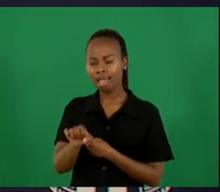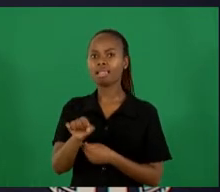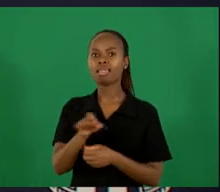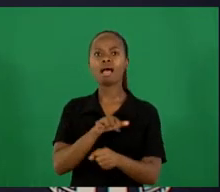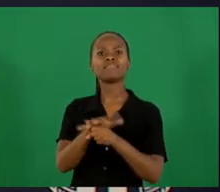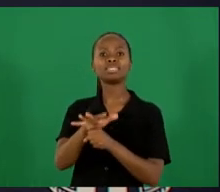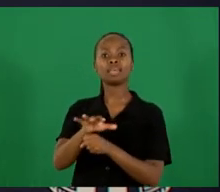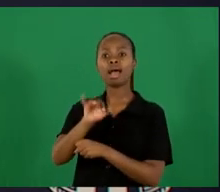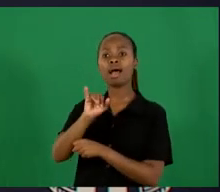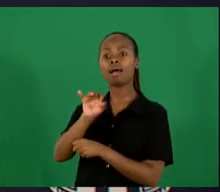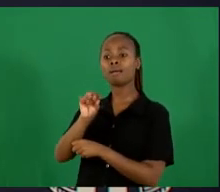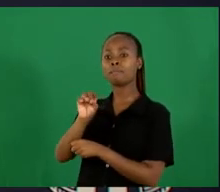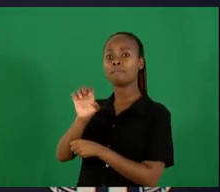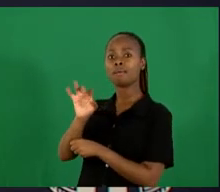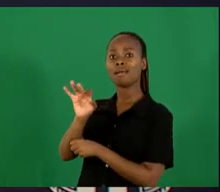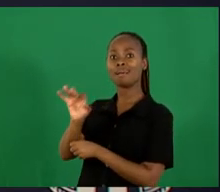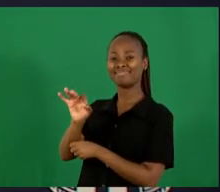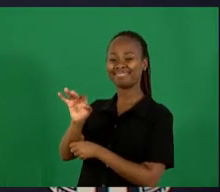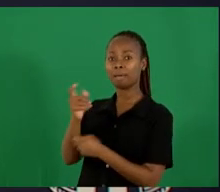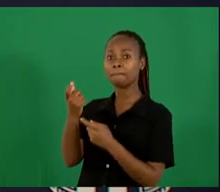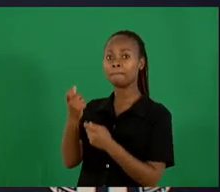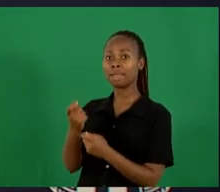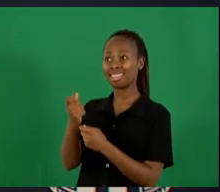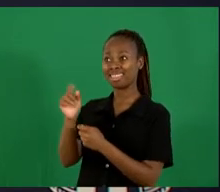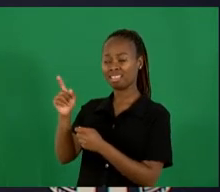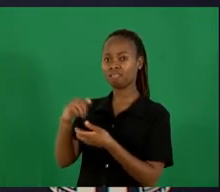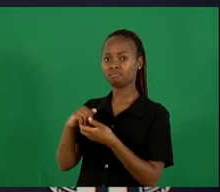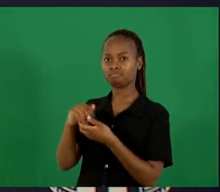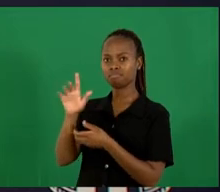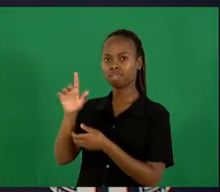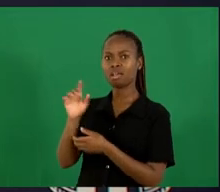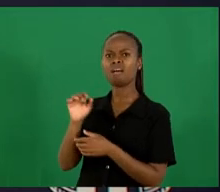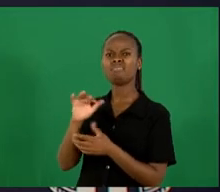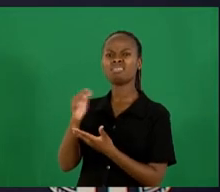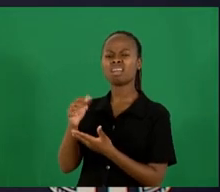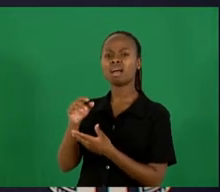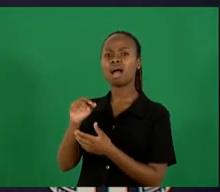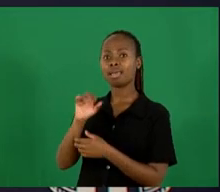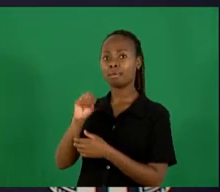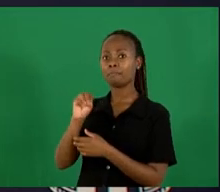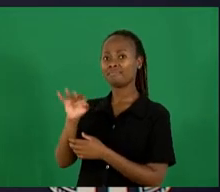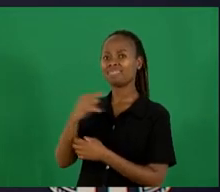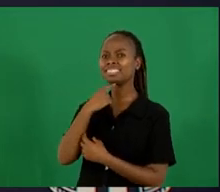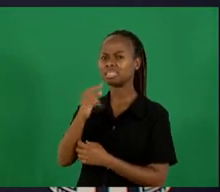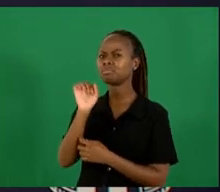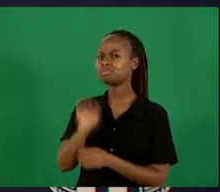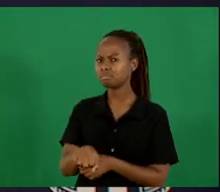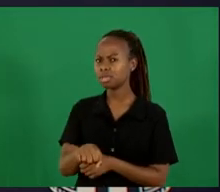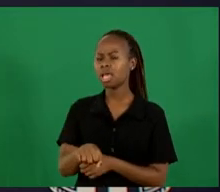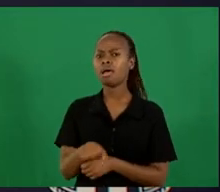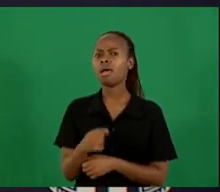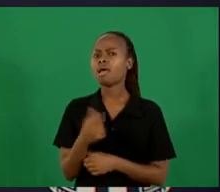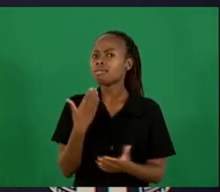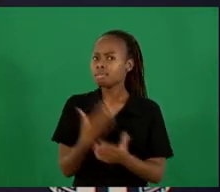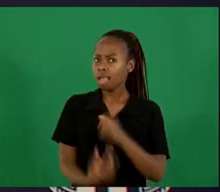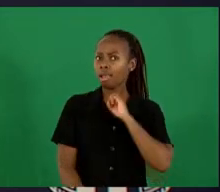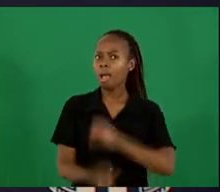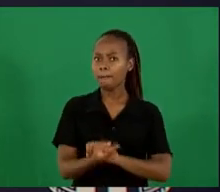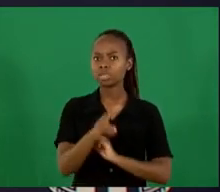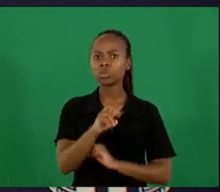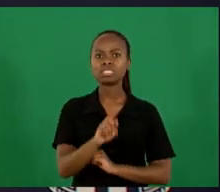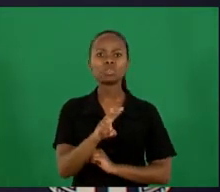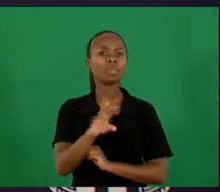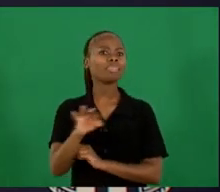that more than half of the countries in the world could be in recession during 2023. Too early to